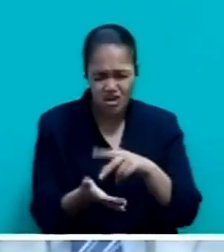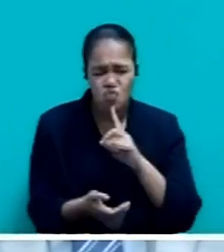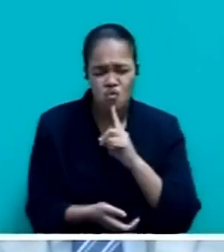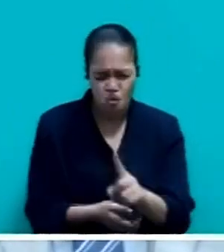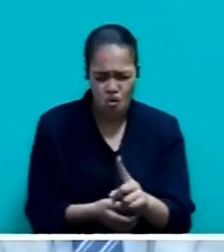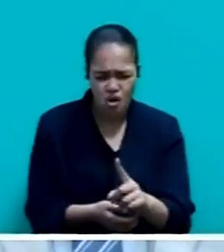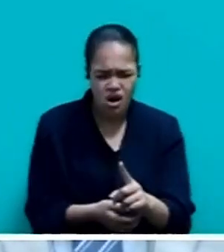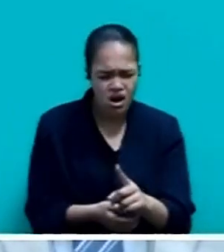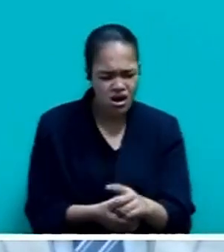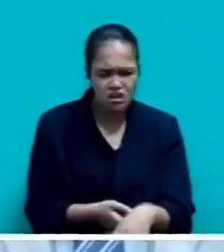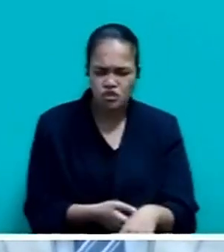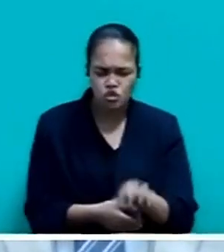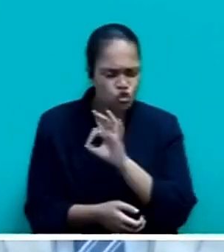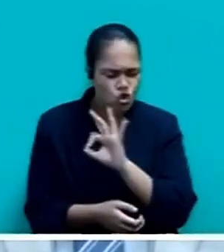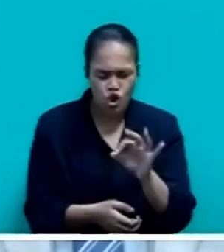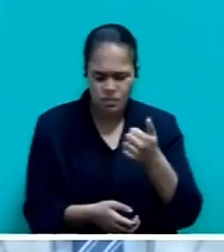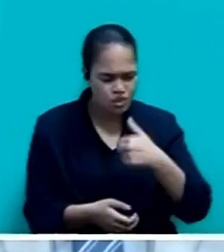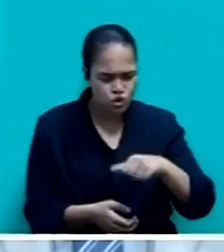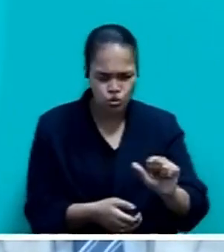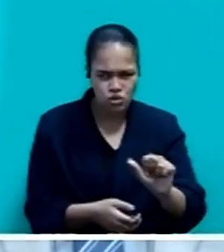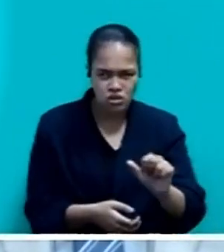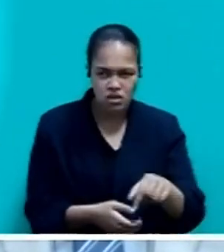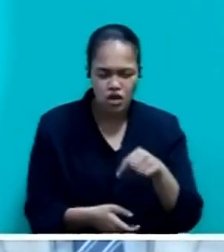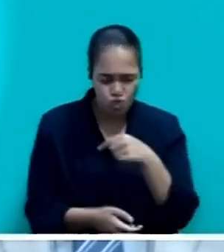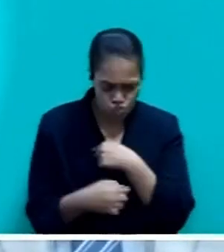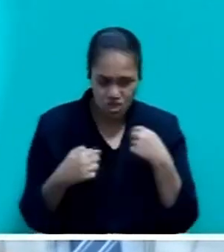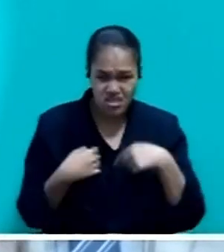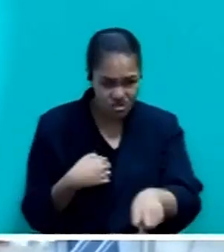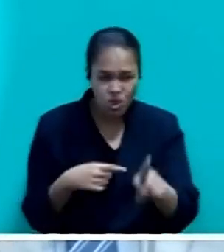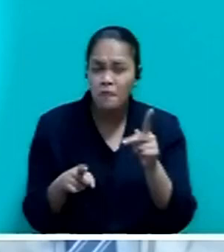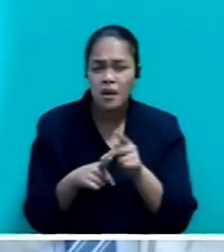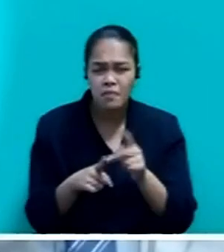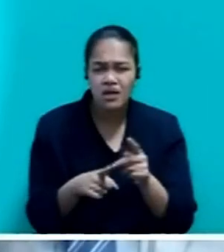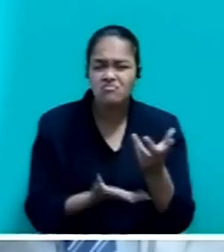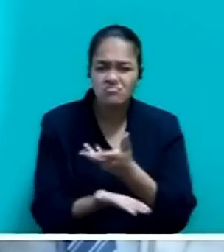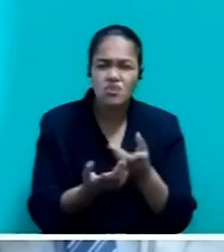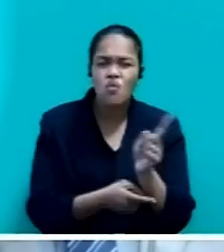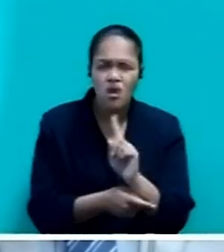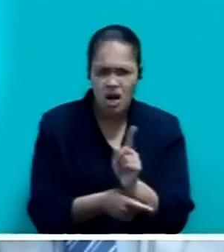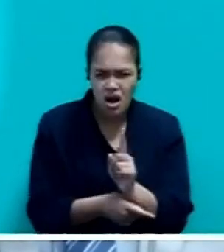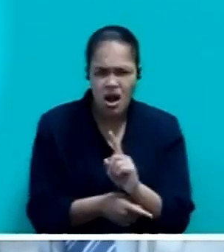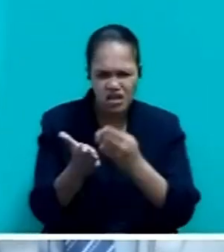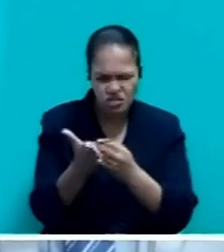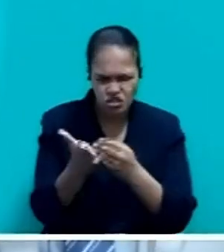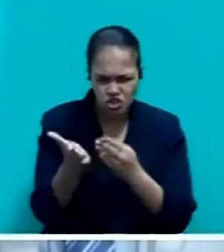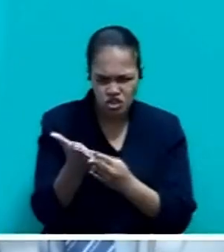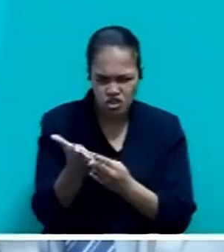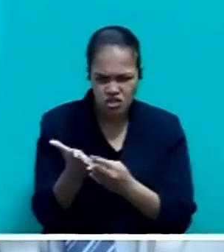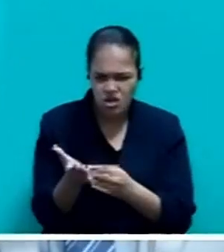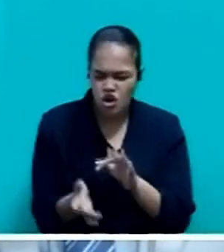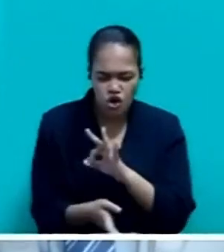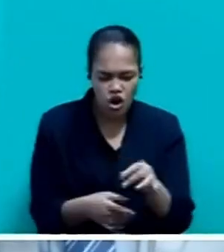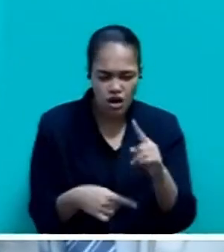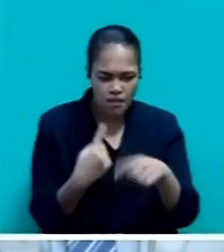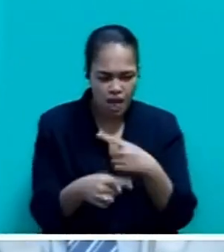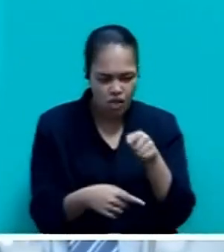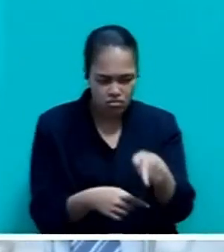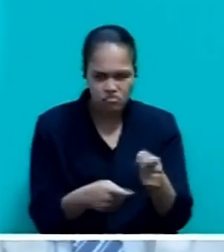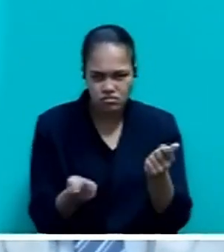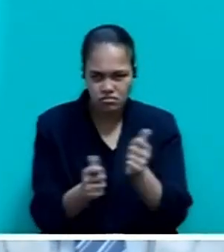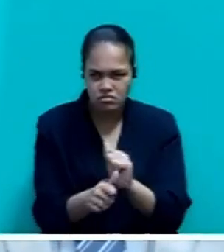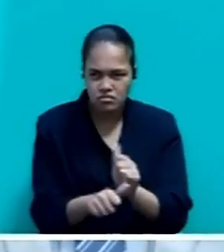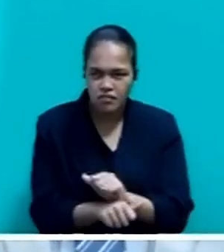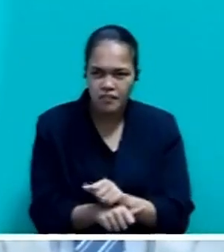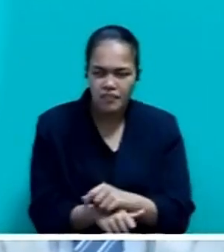should not be used. We are talking about the budget this week. And the only big Honourable Attorney General that's